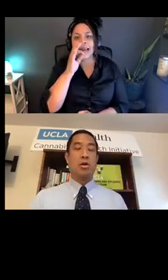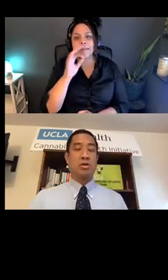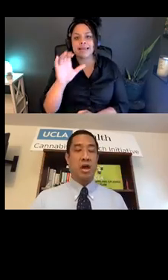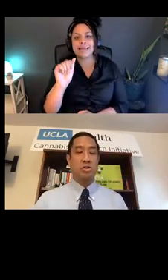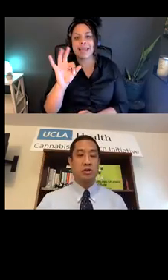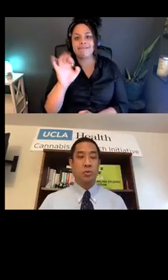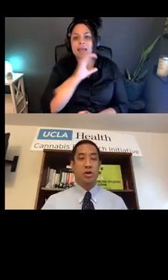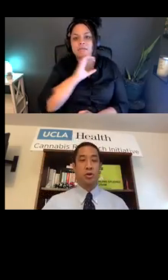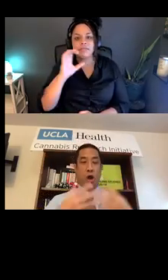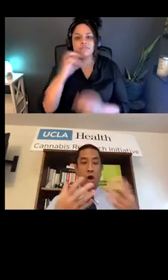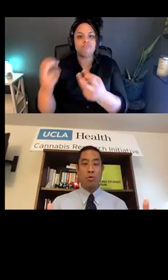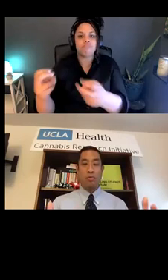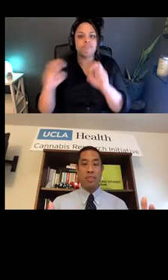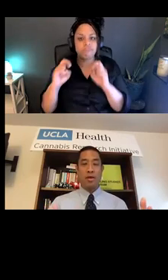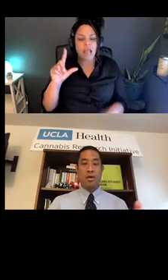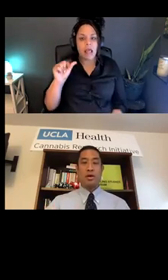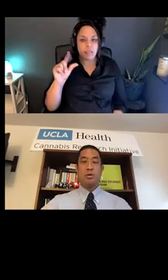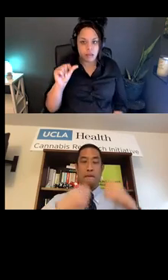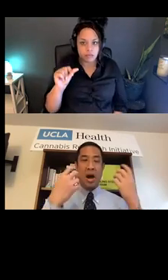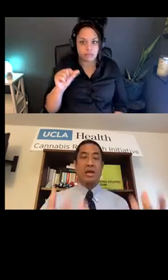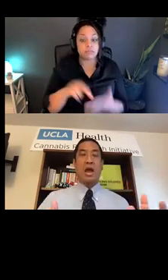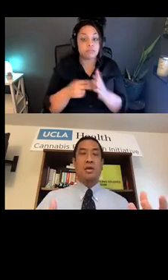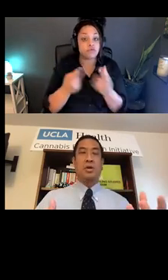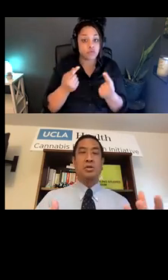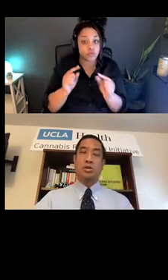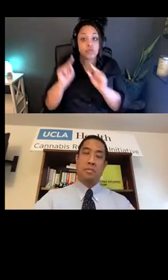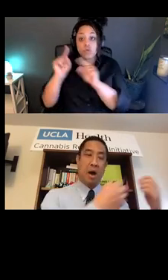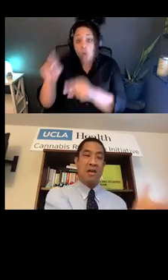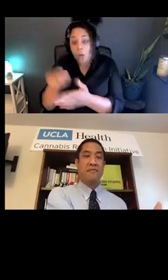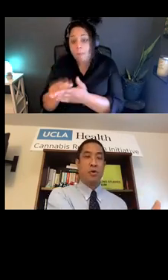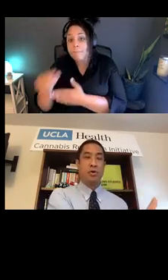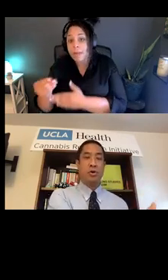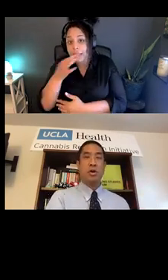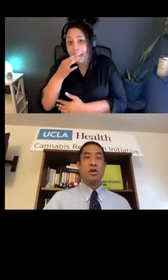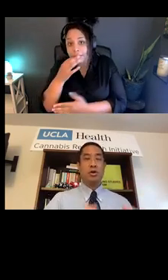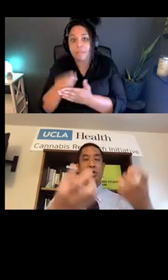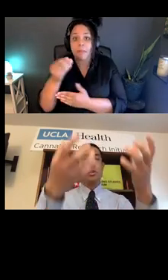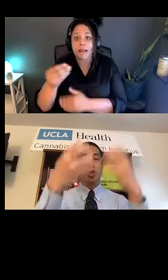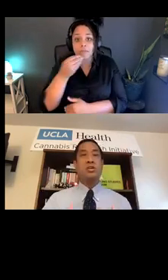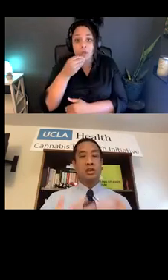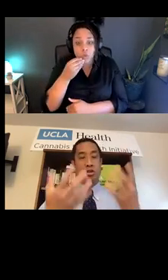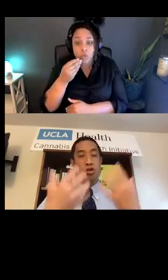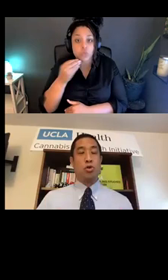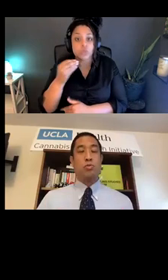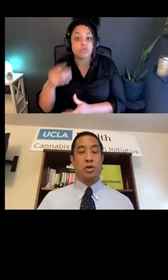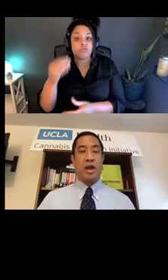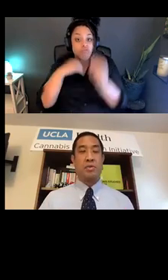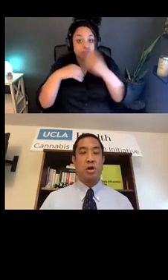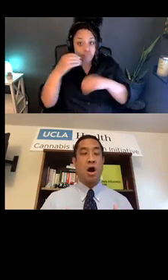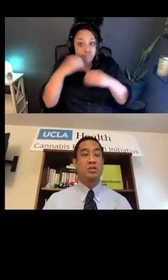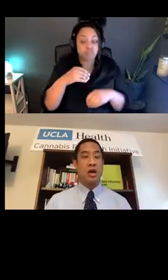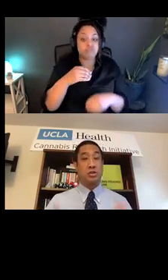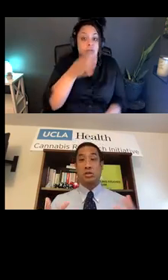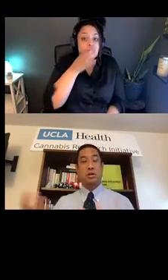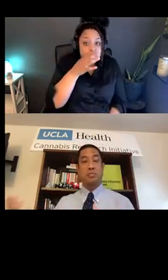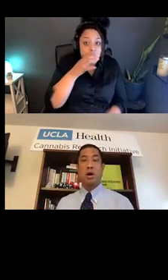in Los Angeles, where you go, you buy cannabis, you could buy food, you ingest and consume your cannabis